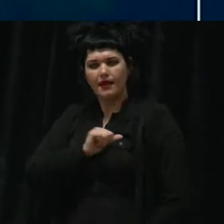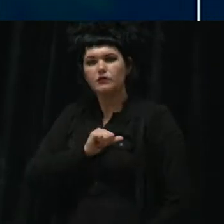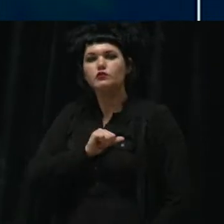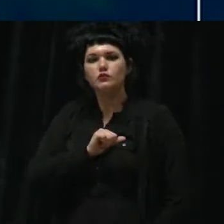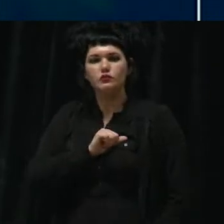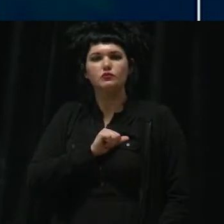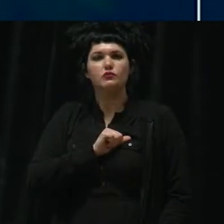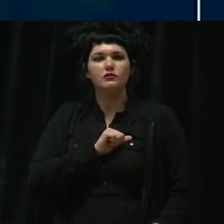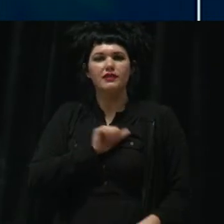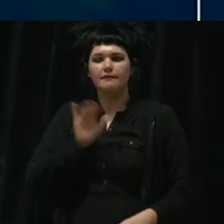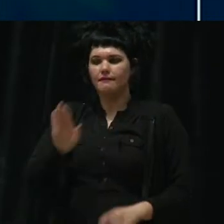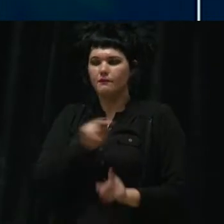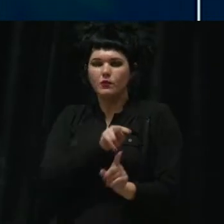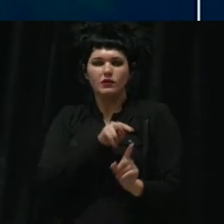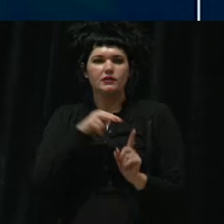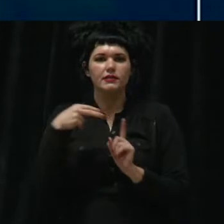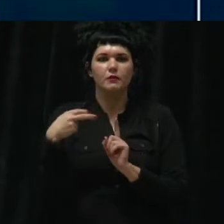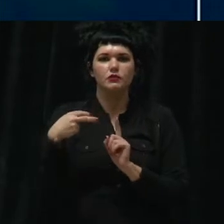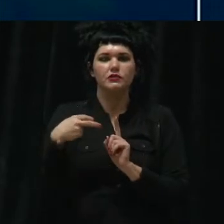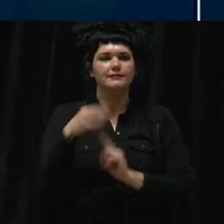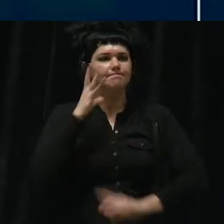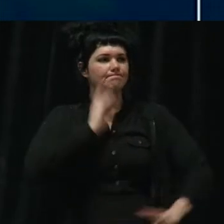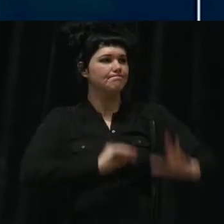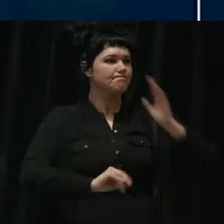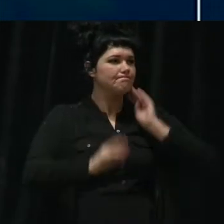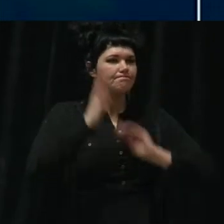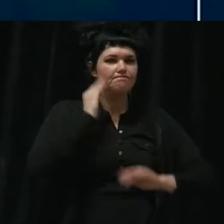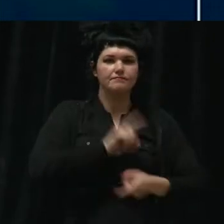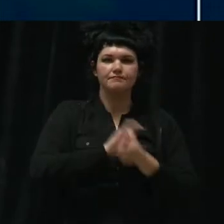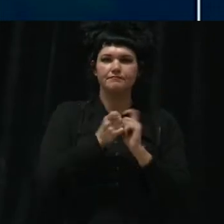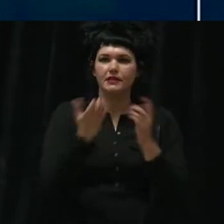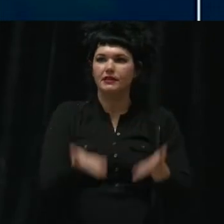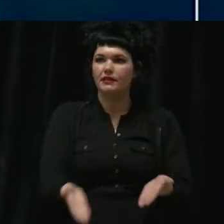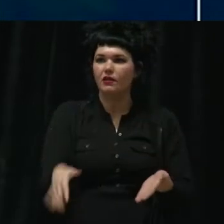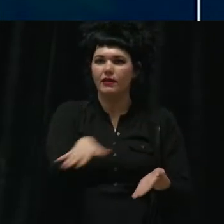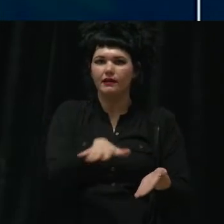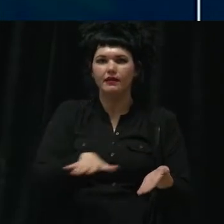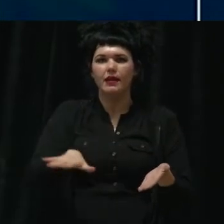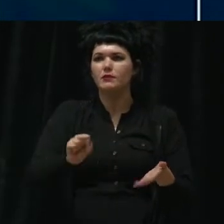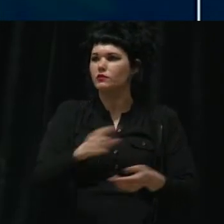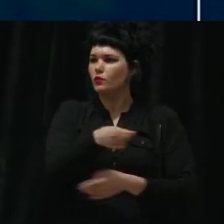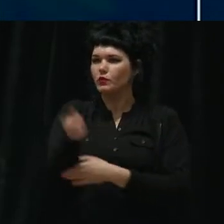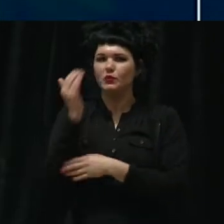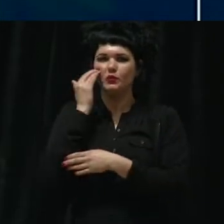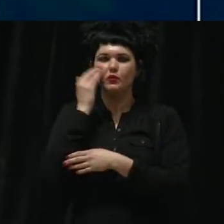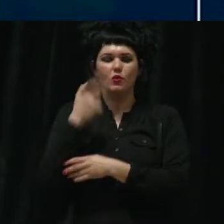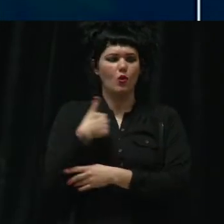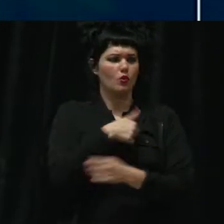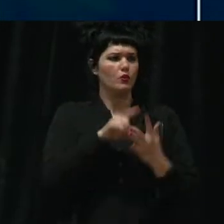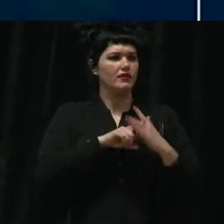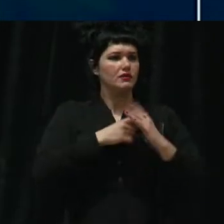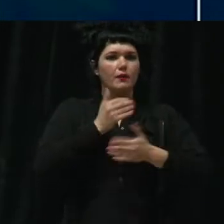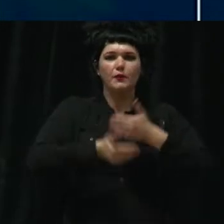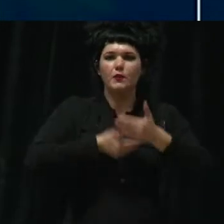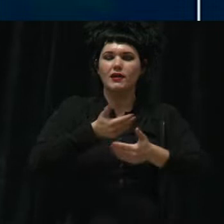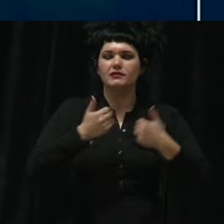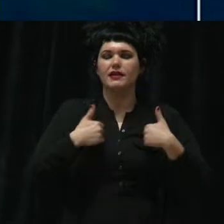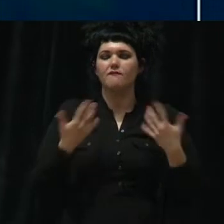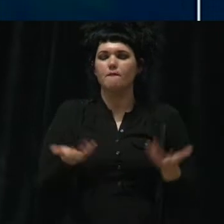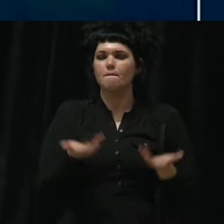and perceptions and experiences on campus. So as you all know, we started off this process with